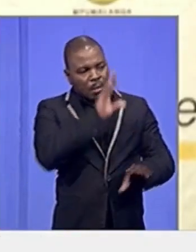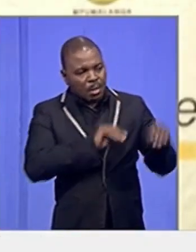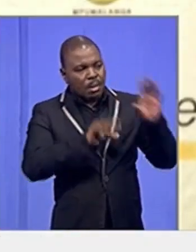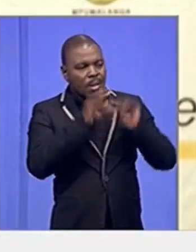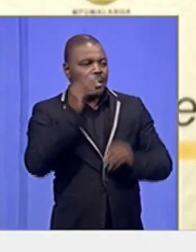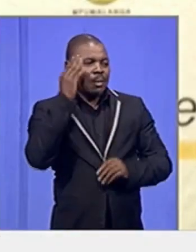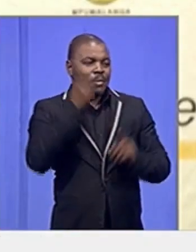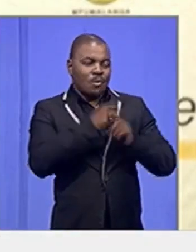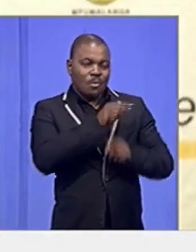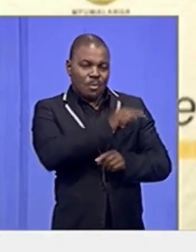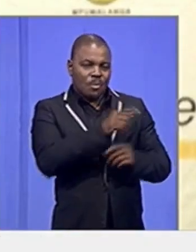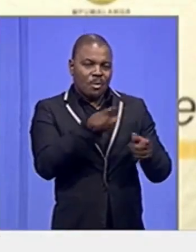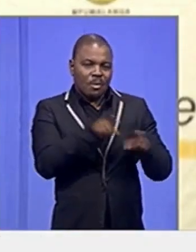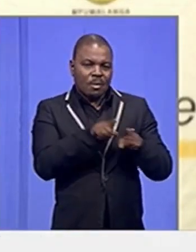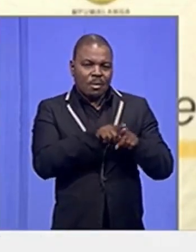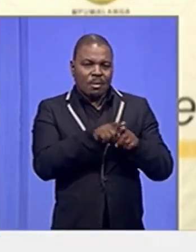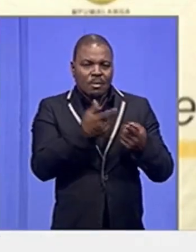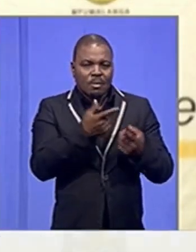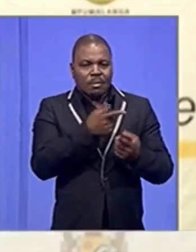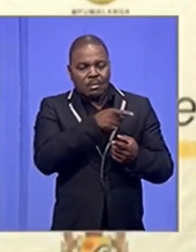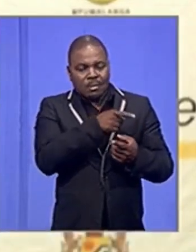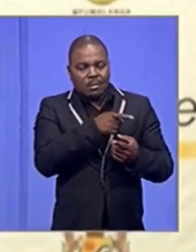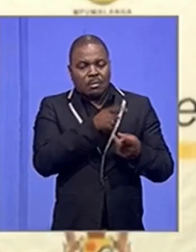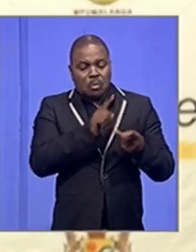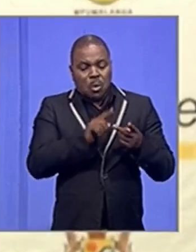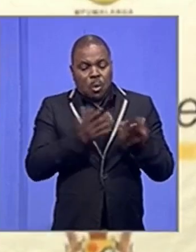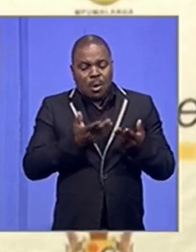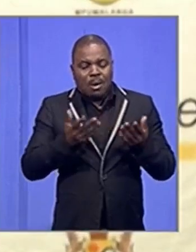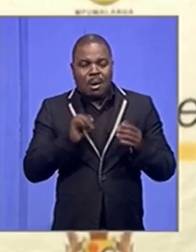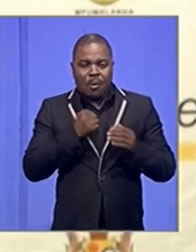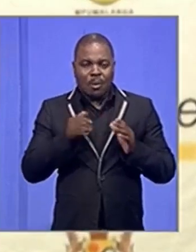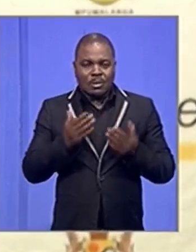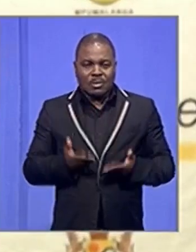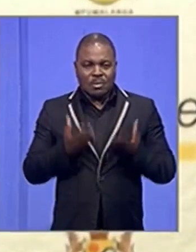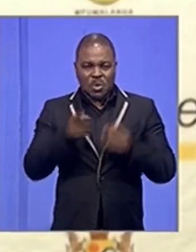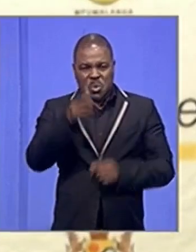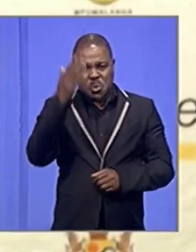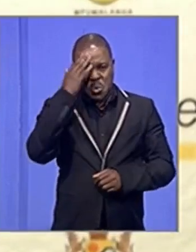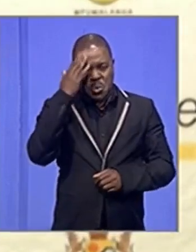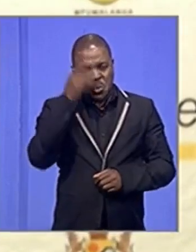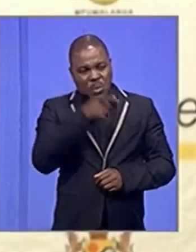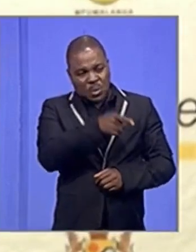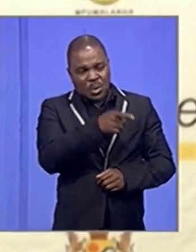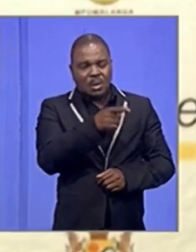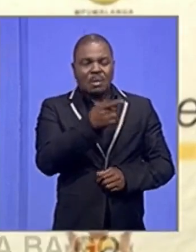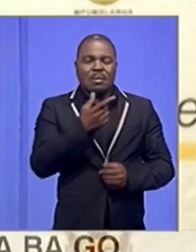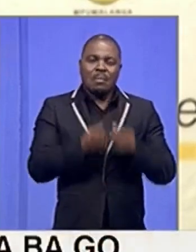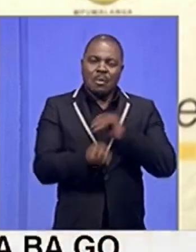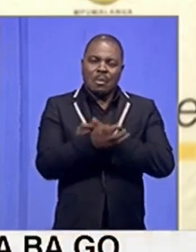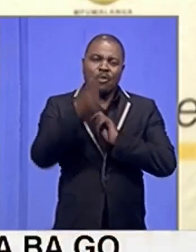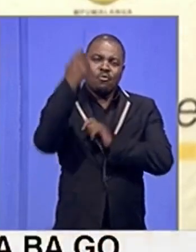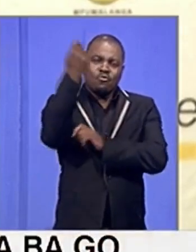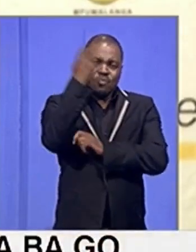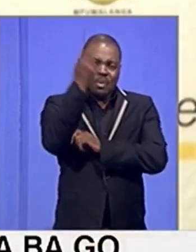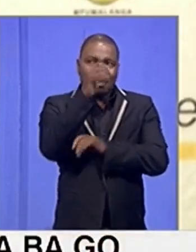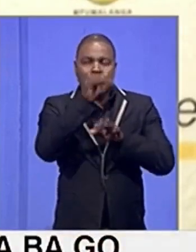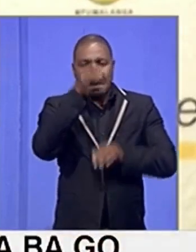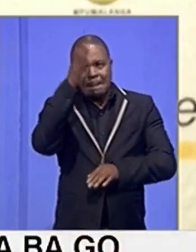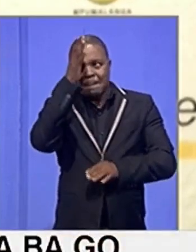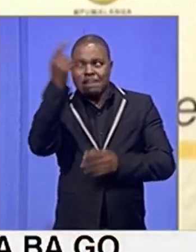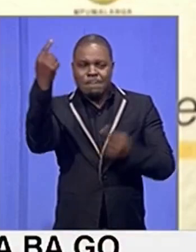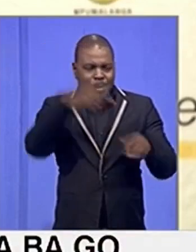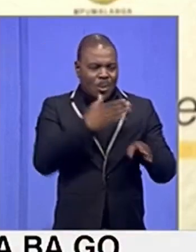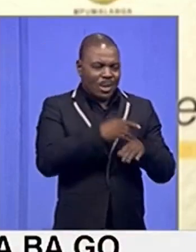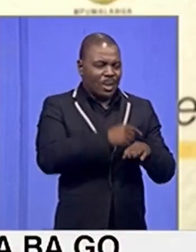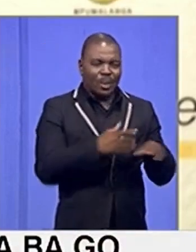and then in the future start our own services. But you'll understand that Mpumalanga is a rural province, become difficult for us to attract specialists.